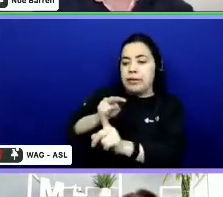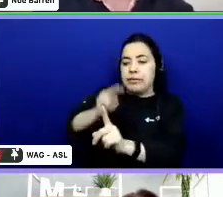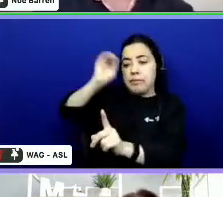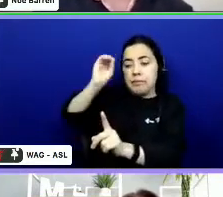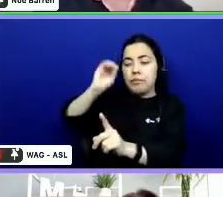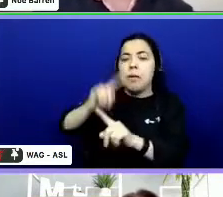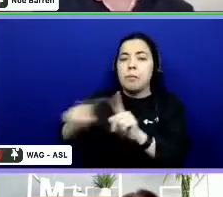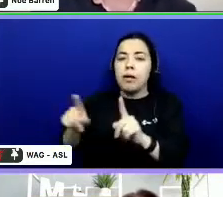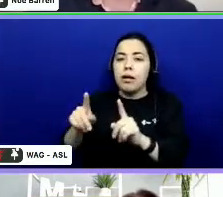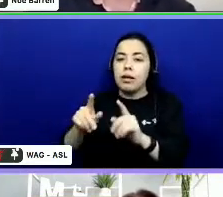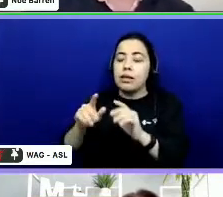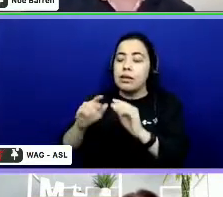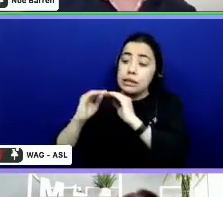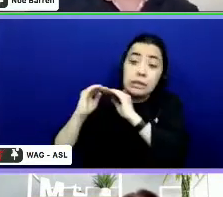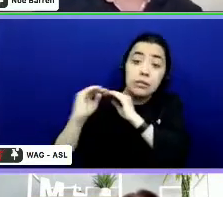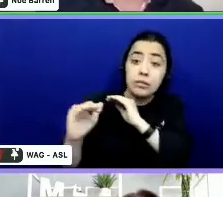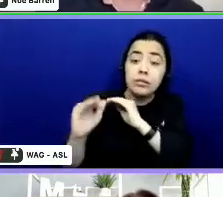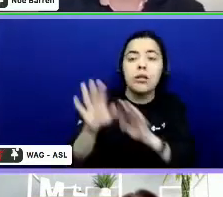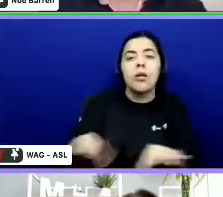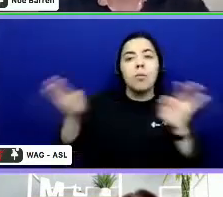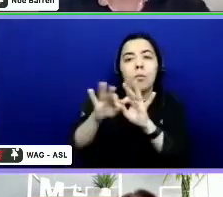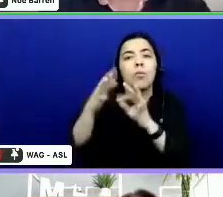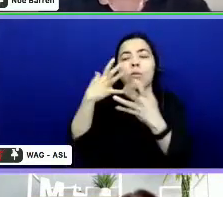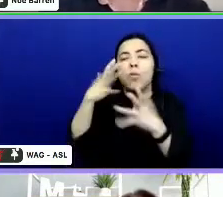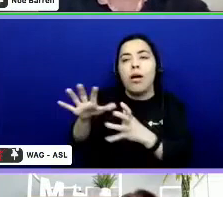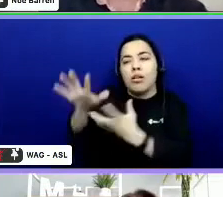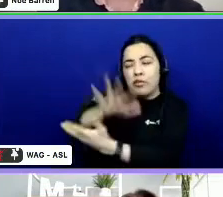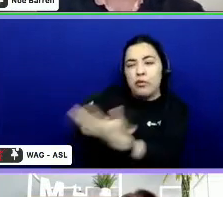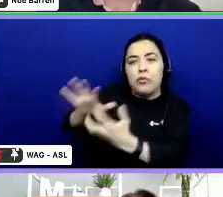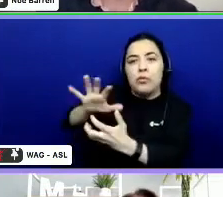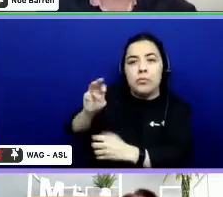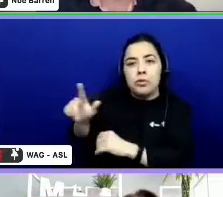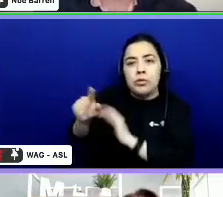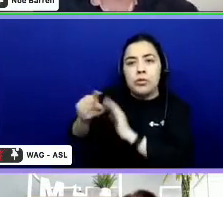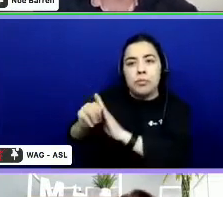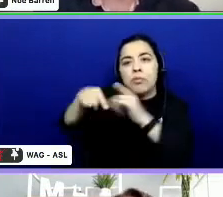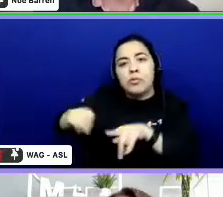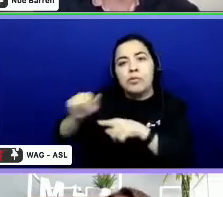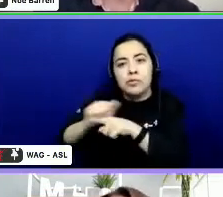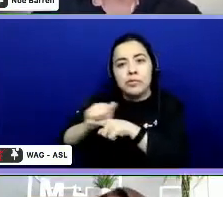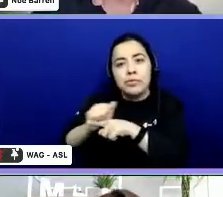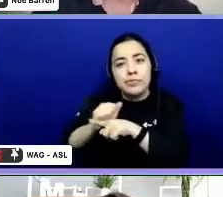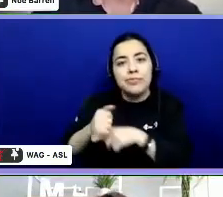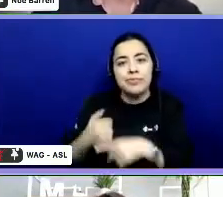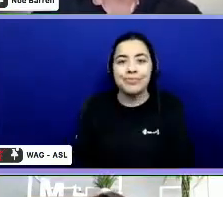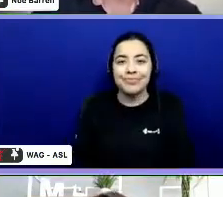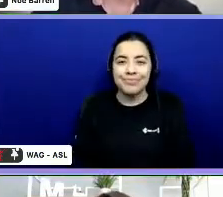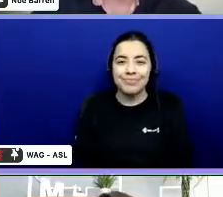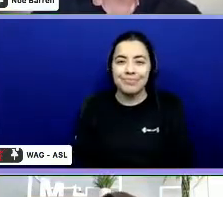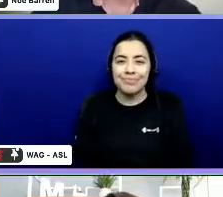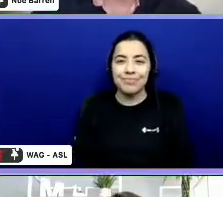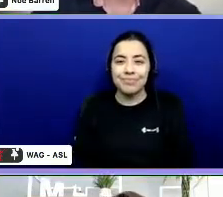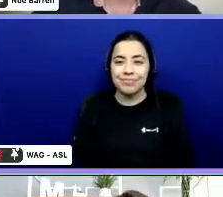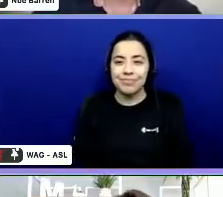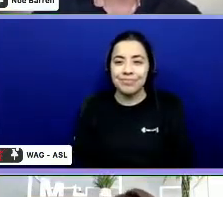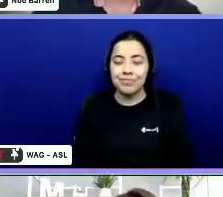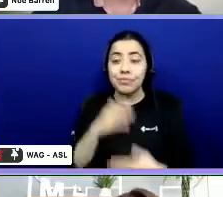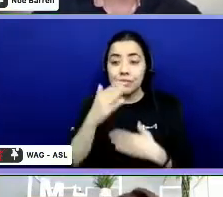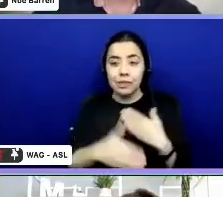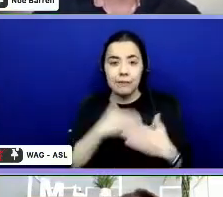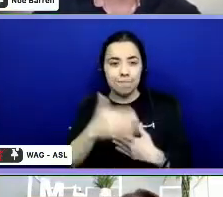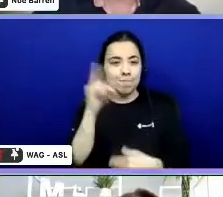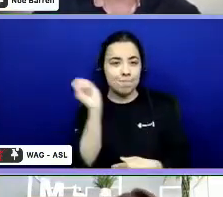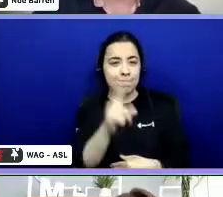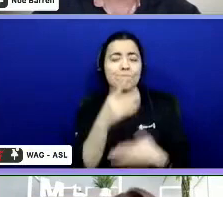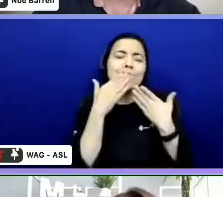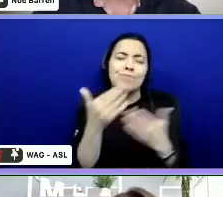consistently, so we don't confuse our machine learning model during the training process. Okay. Next question here, and